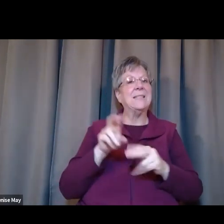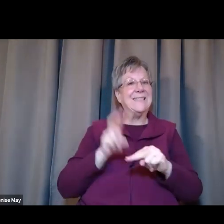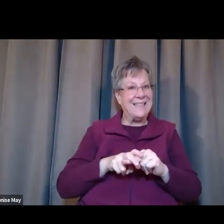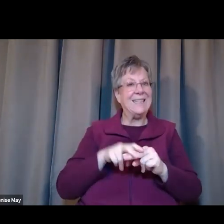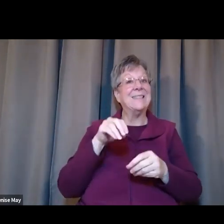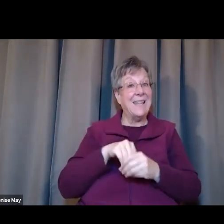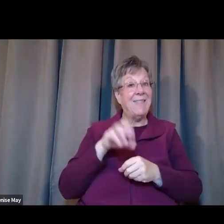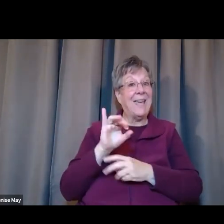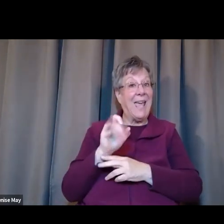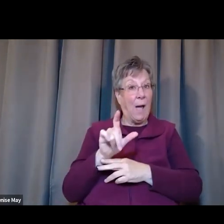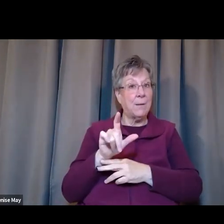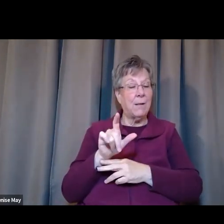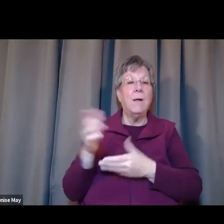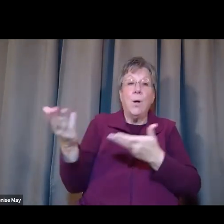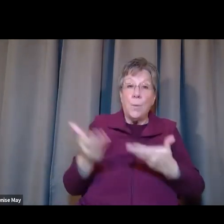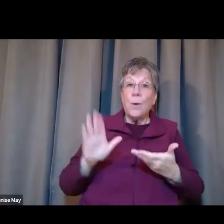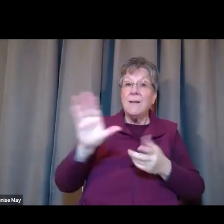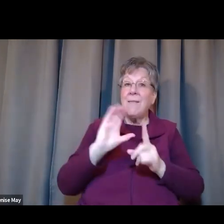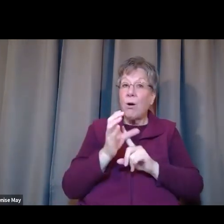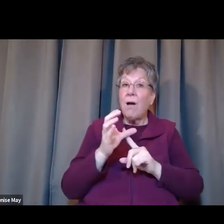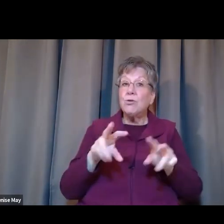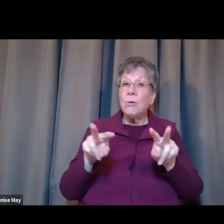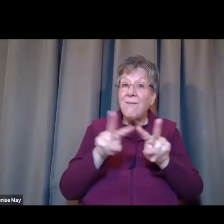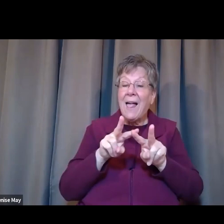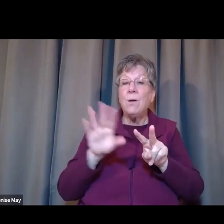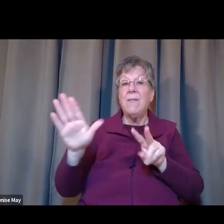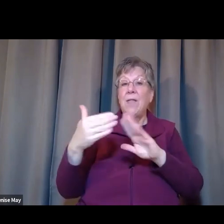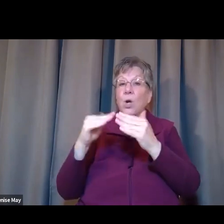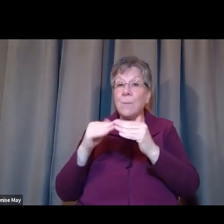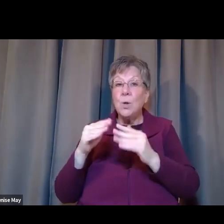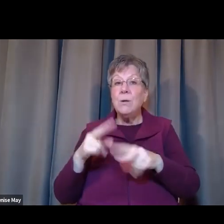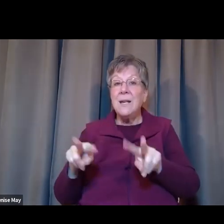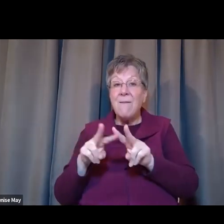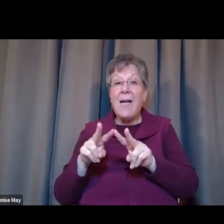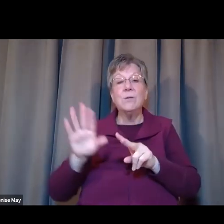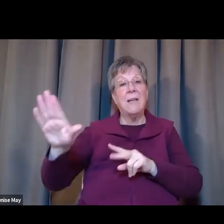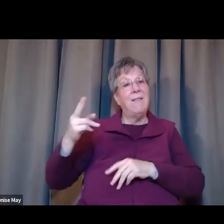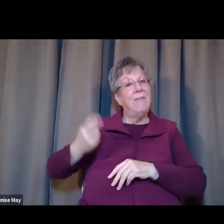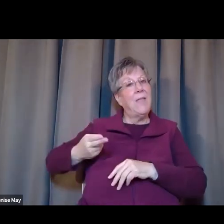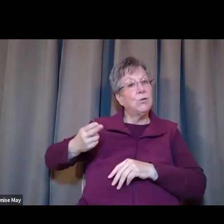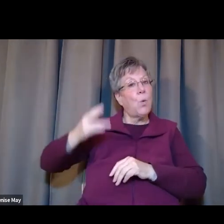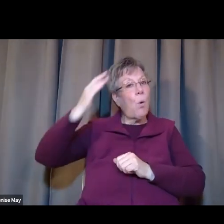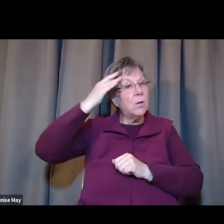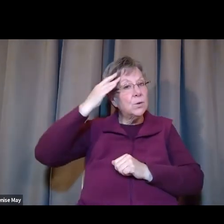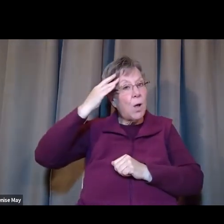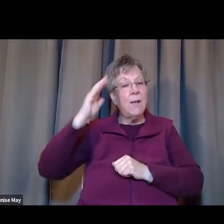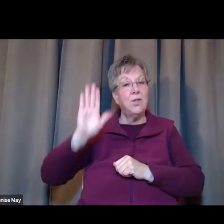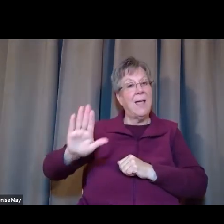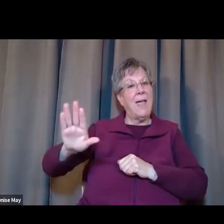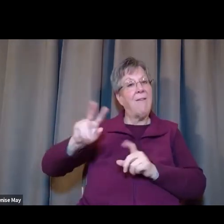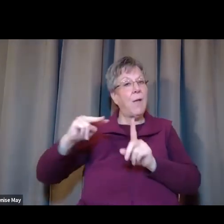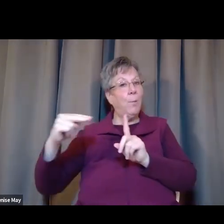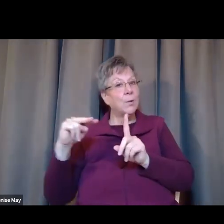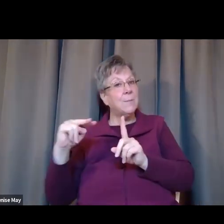Capitol, bringing their cultural values, their community values, their historical knowledge, and their